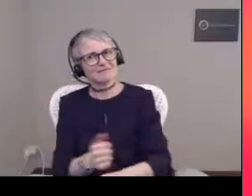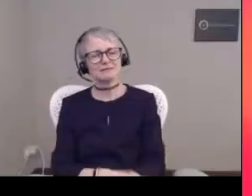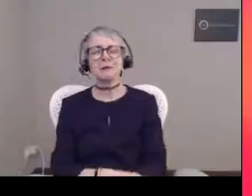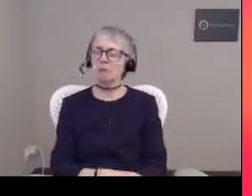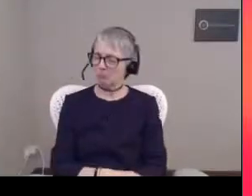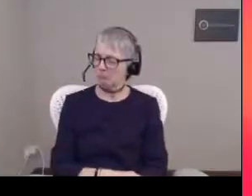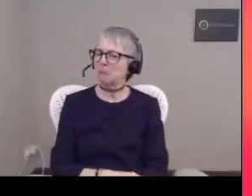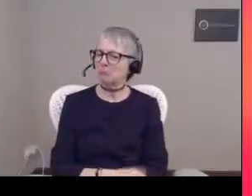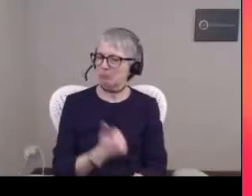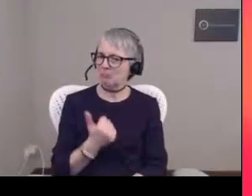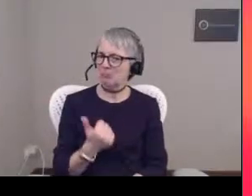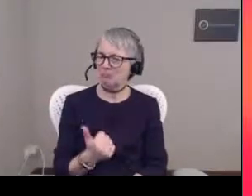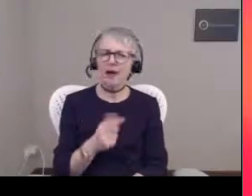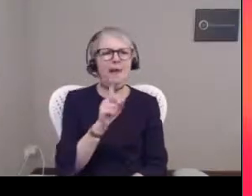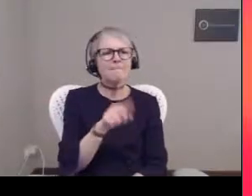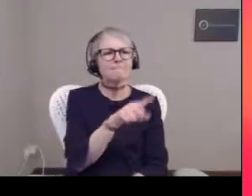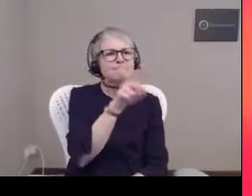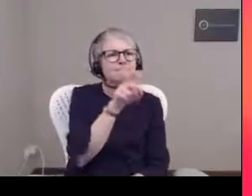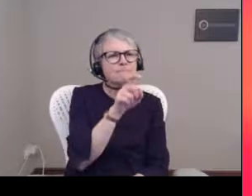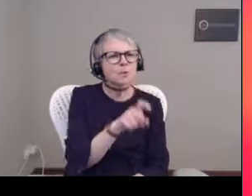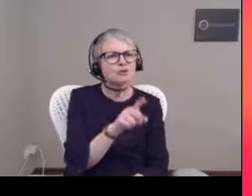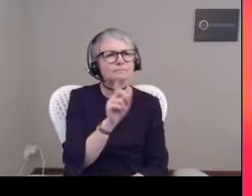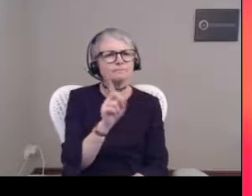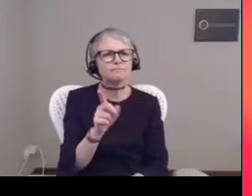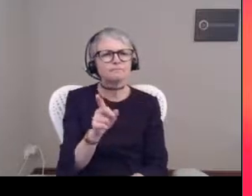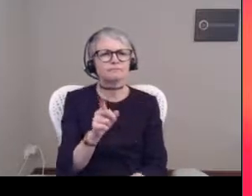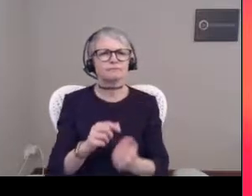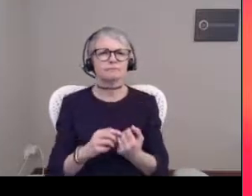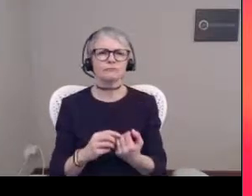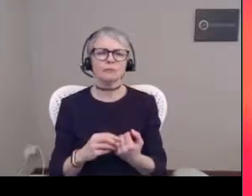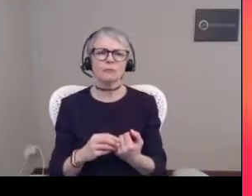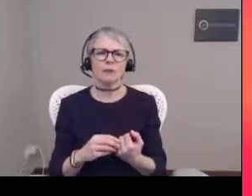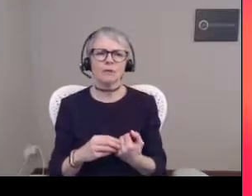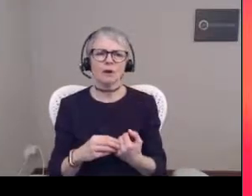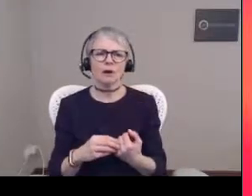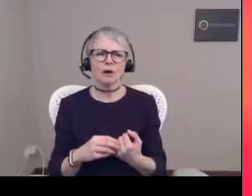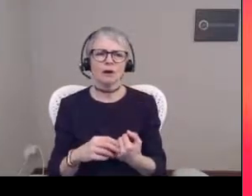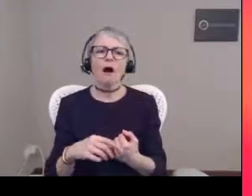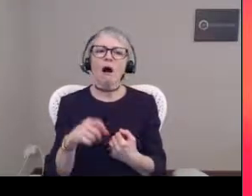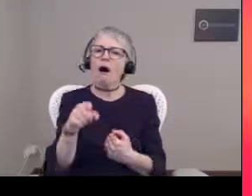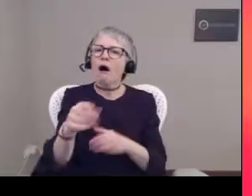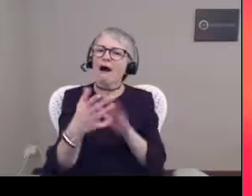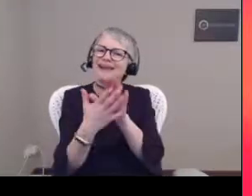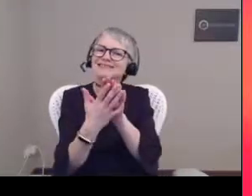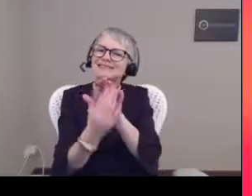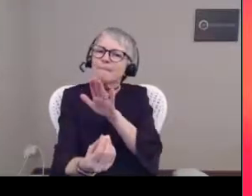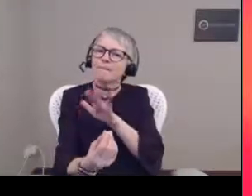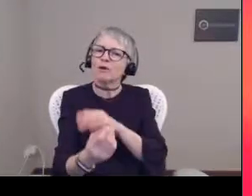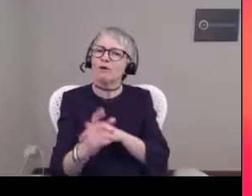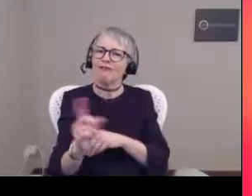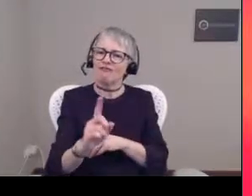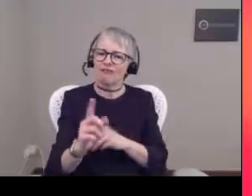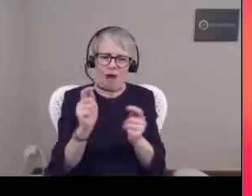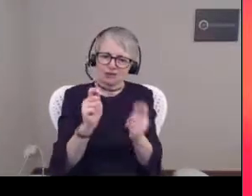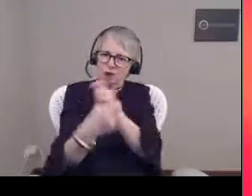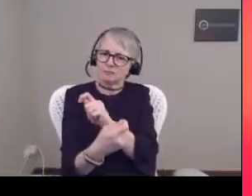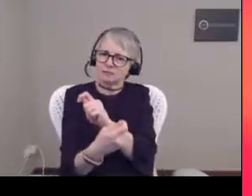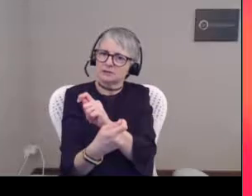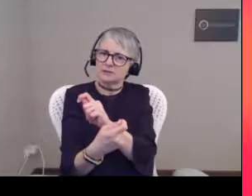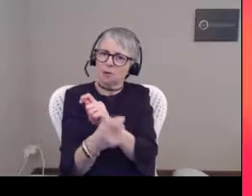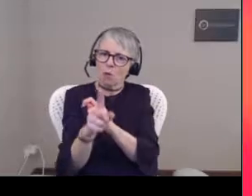Fantastic, thank you. Another question on, have you got any examples of adjustments that you've provided for disabled candidates who've been applying for jobs at ITV?